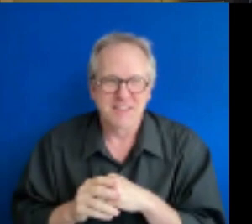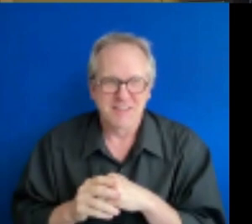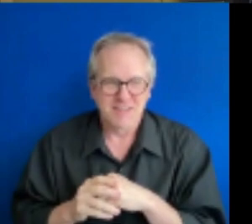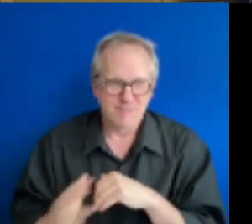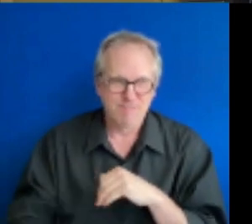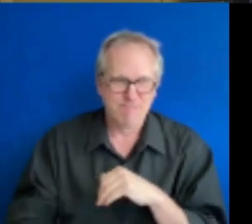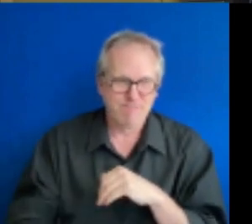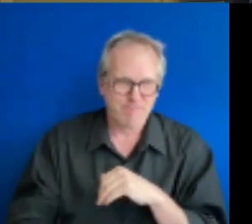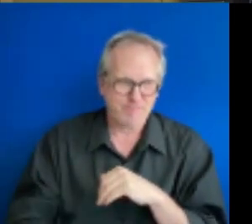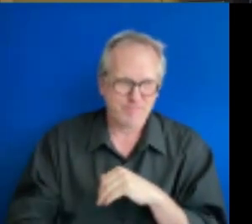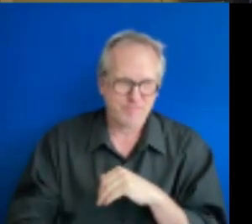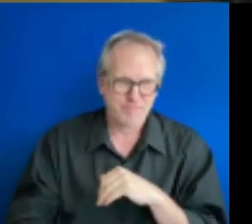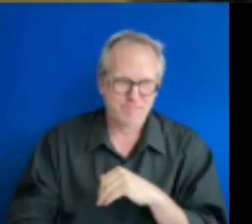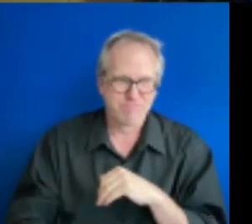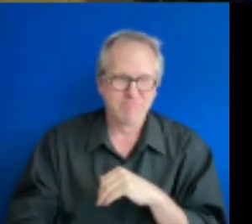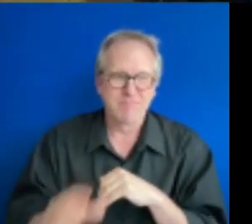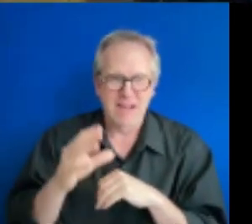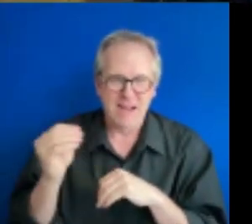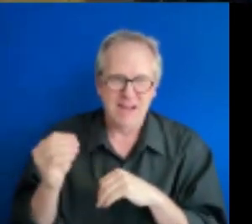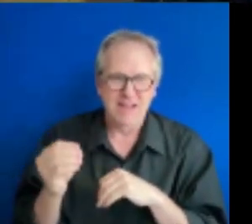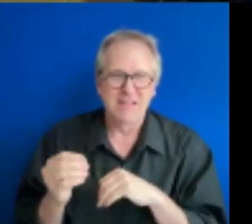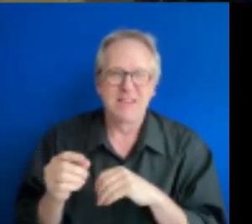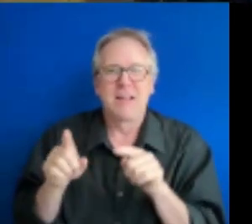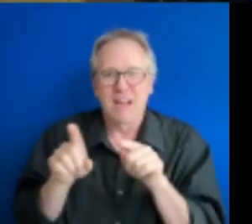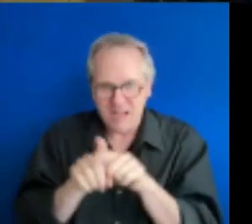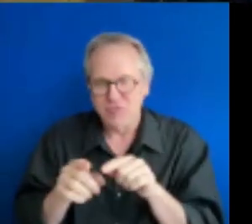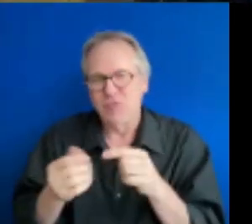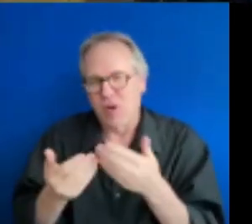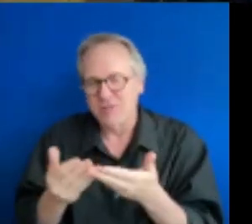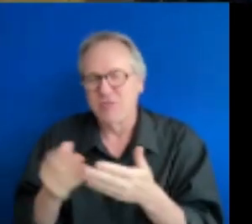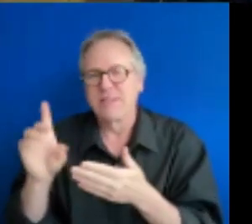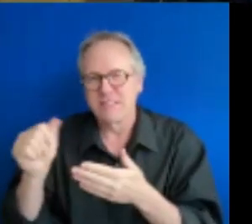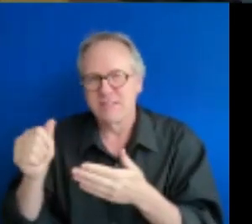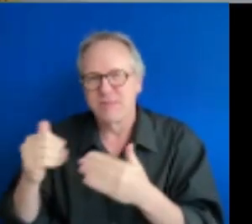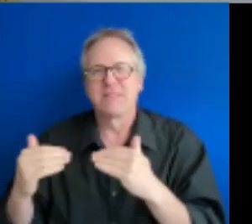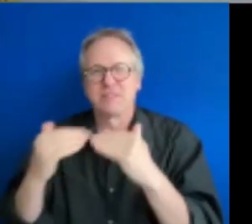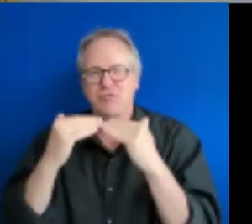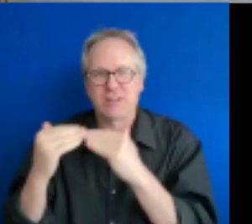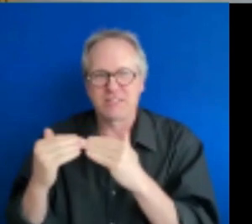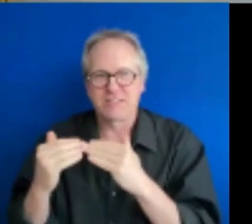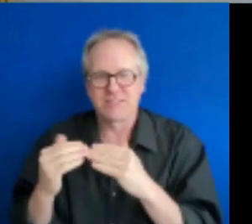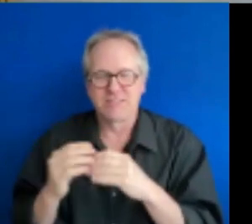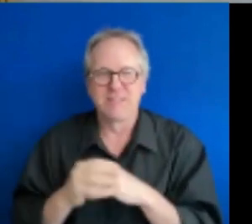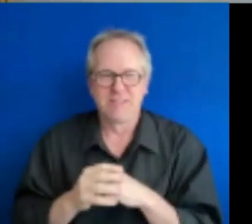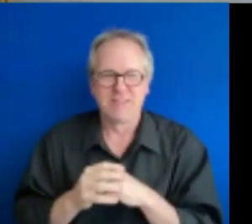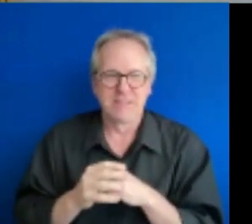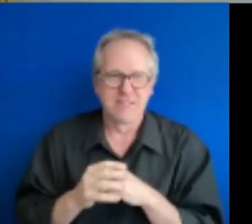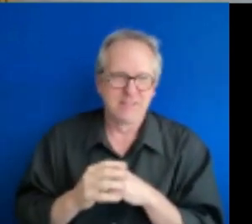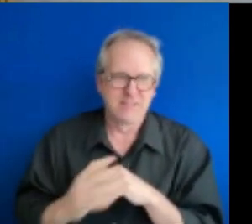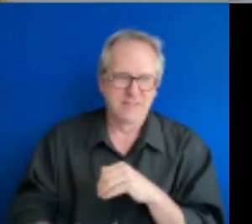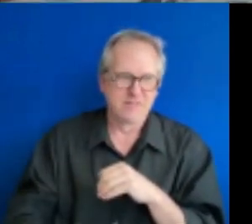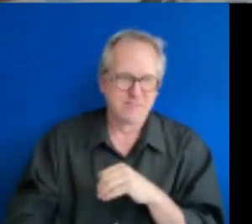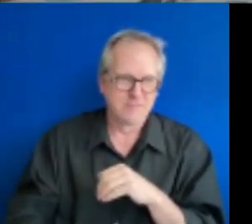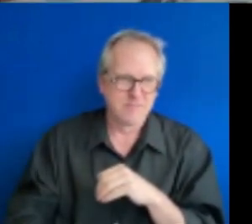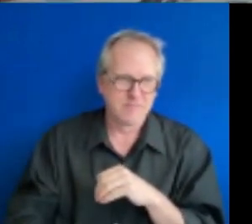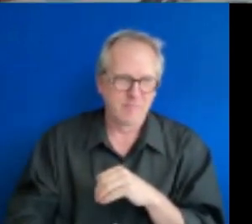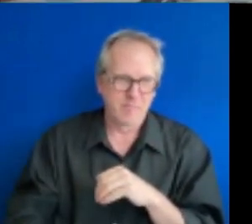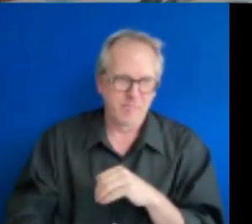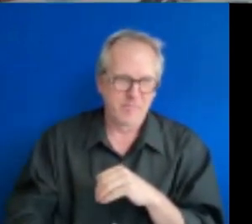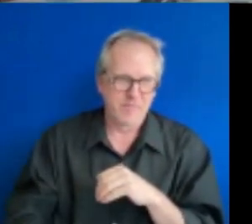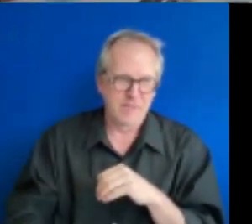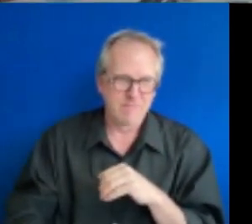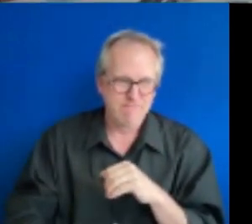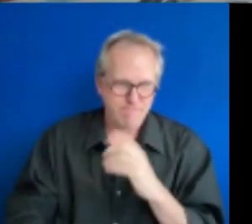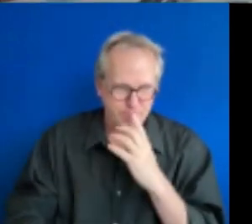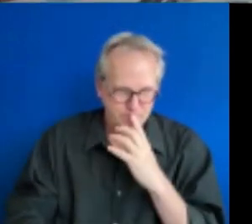disability justice. And as well as disability justice. I love that you have a mental